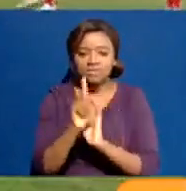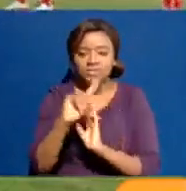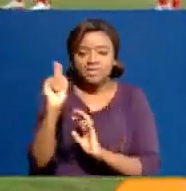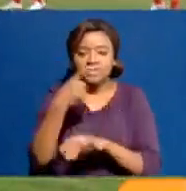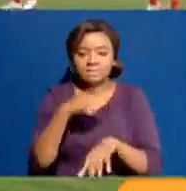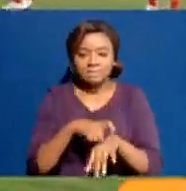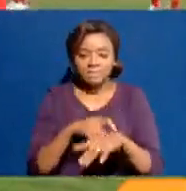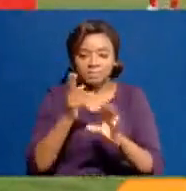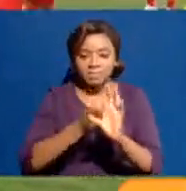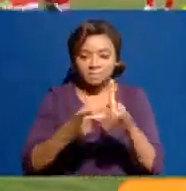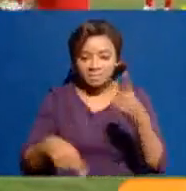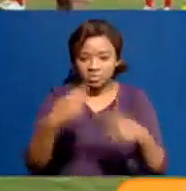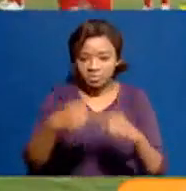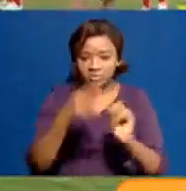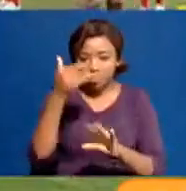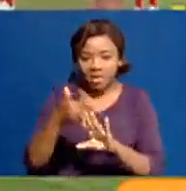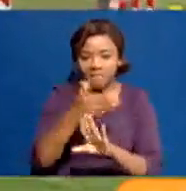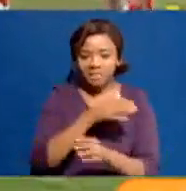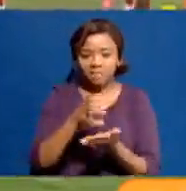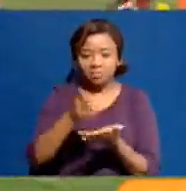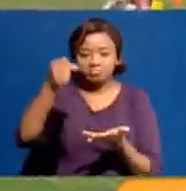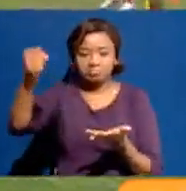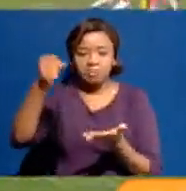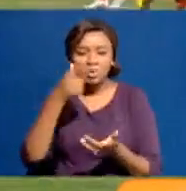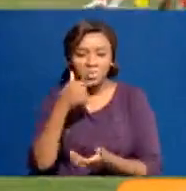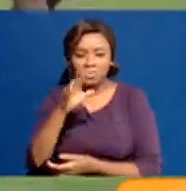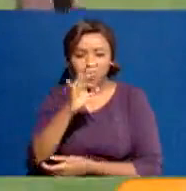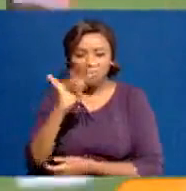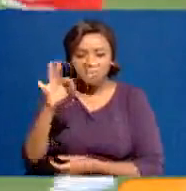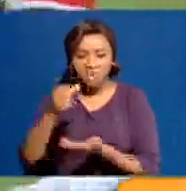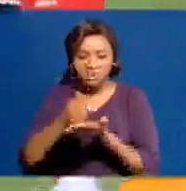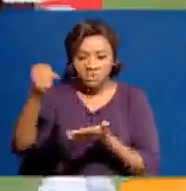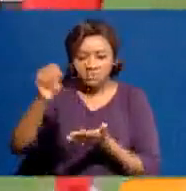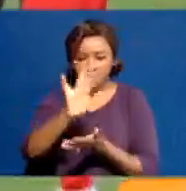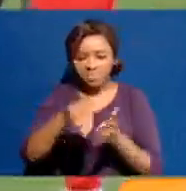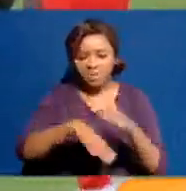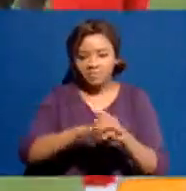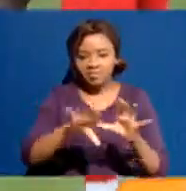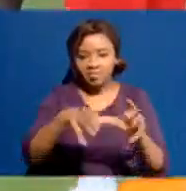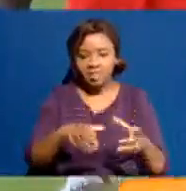lifting of the suspension by FIFA in November of 2022.